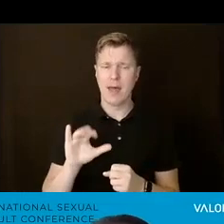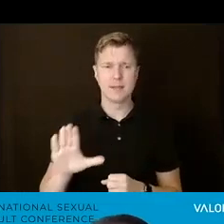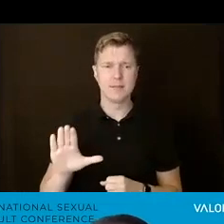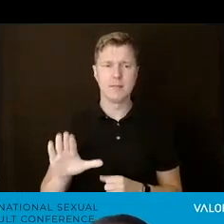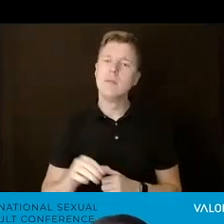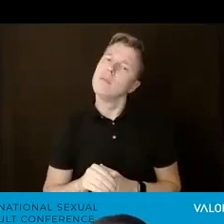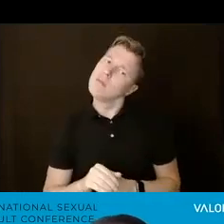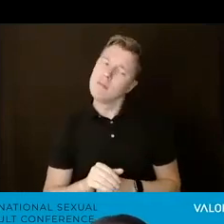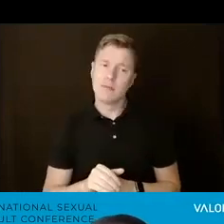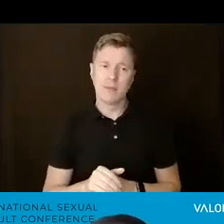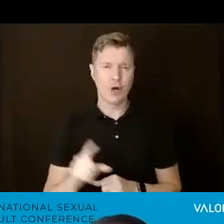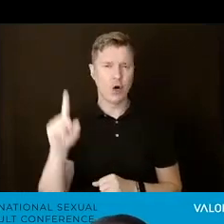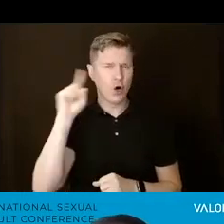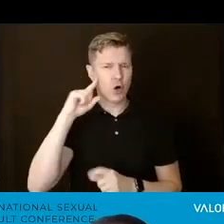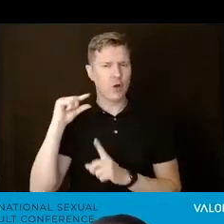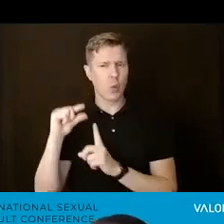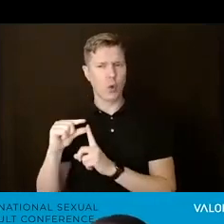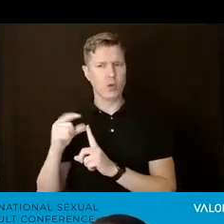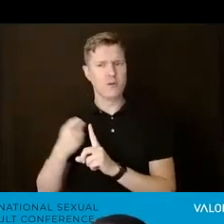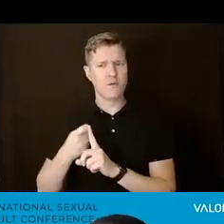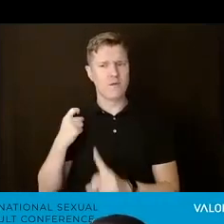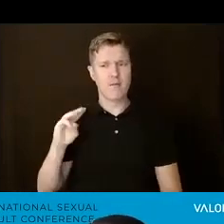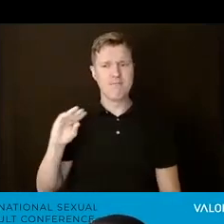the words first from Mo,